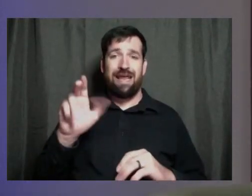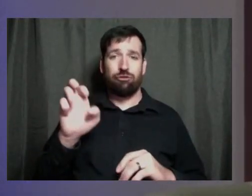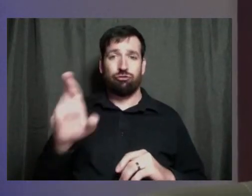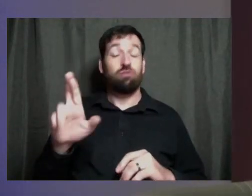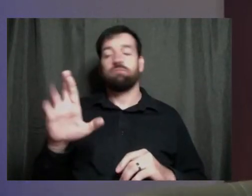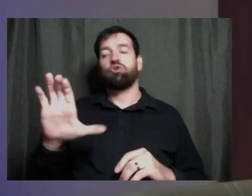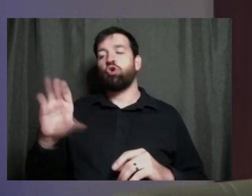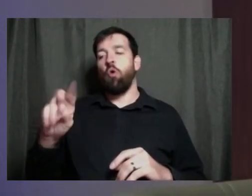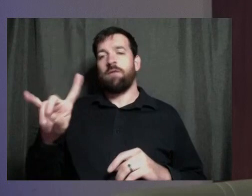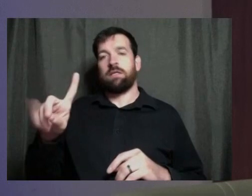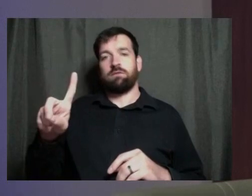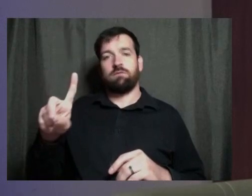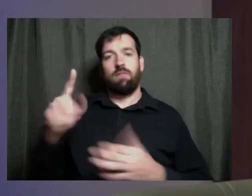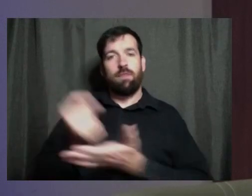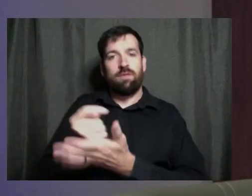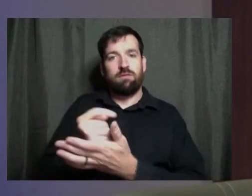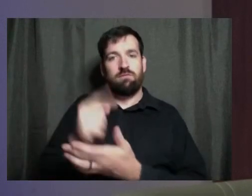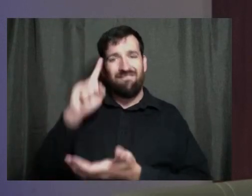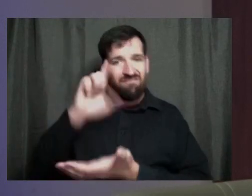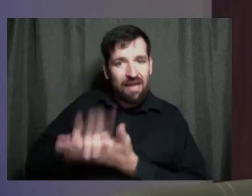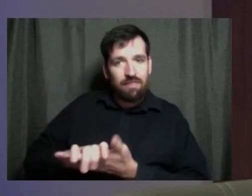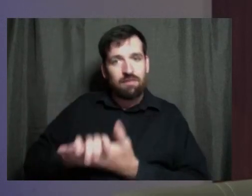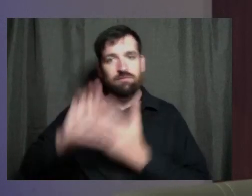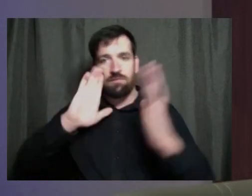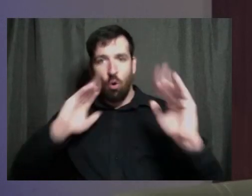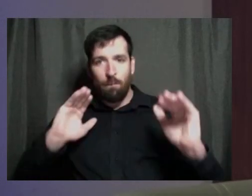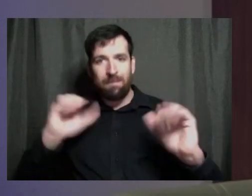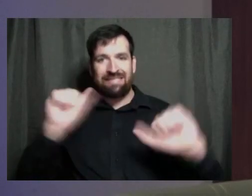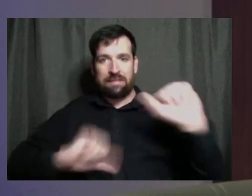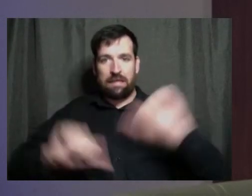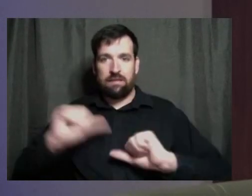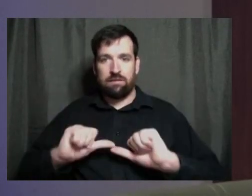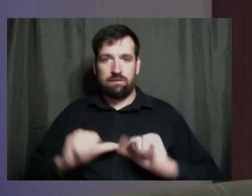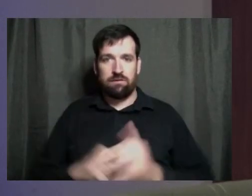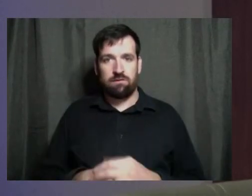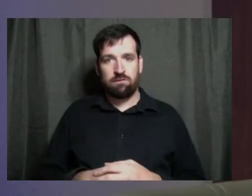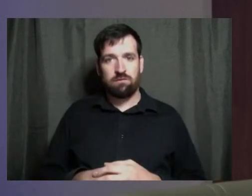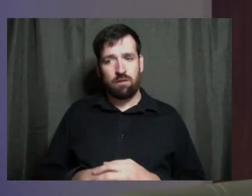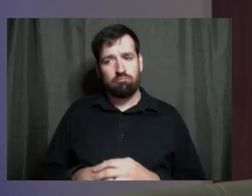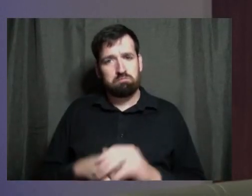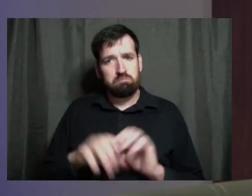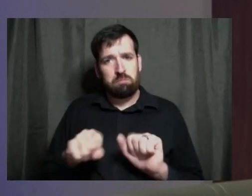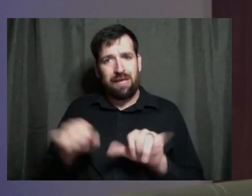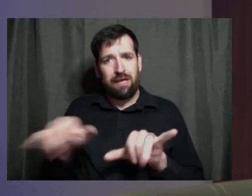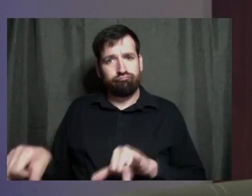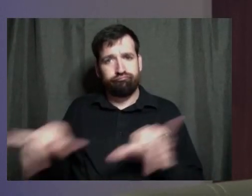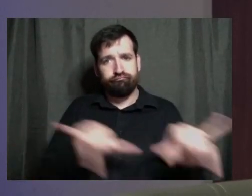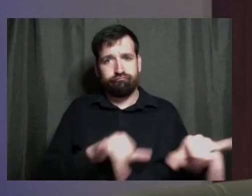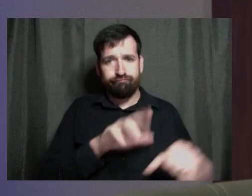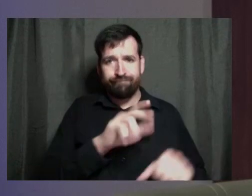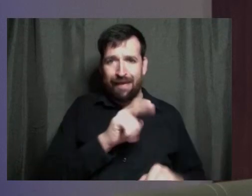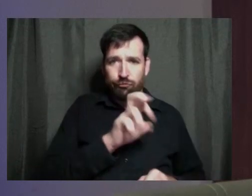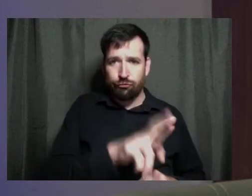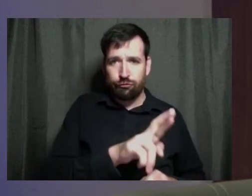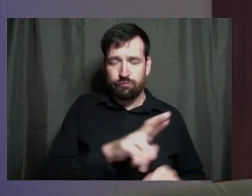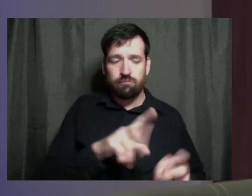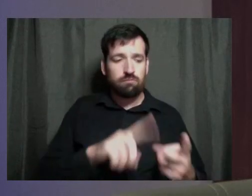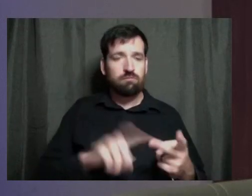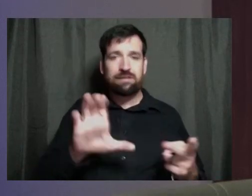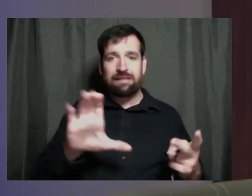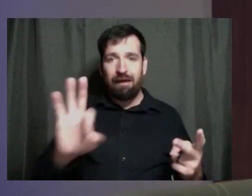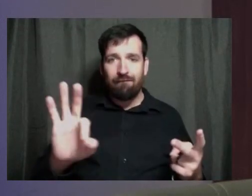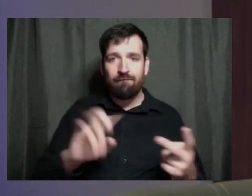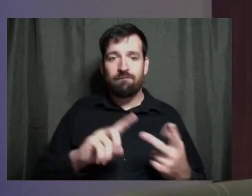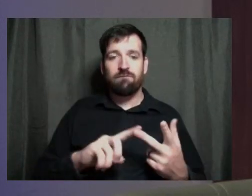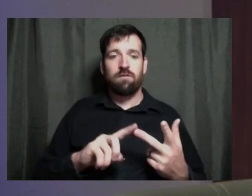was faith, hope, and science. Mm-hmm. And I think you could say that about cancer. I think you could say that about CF. I think you could say